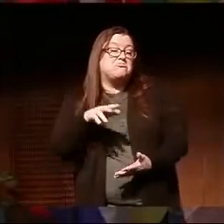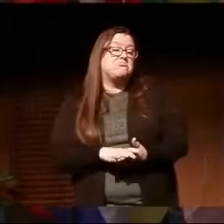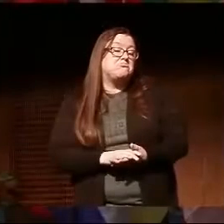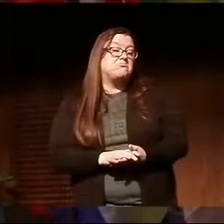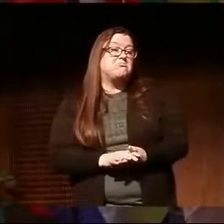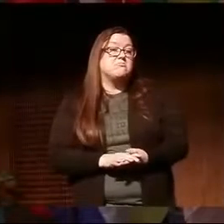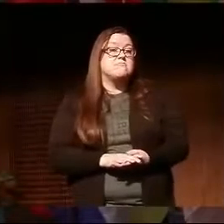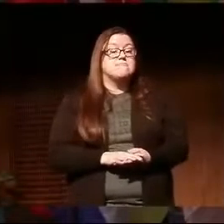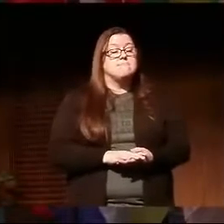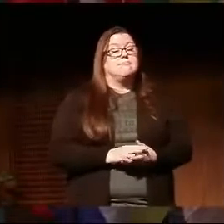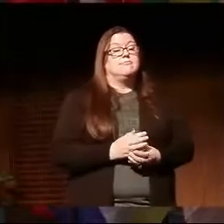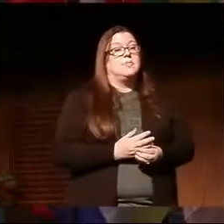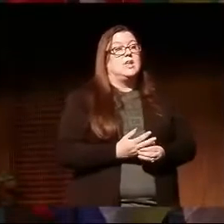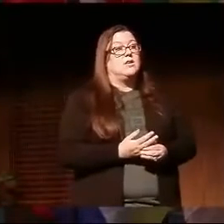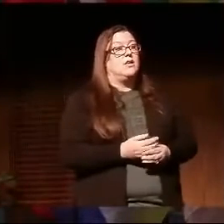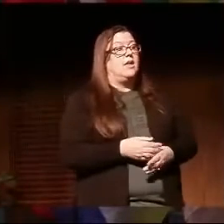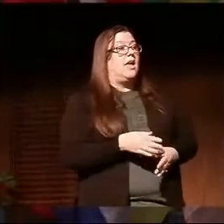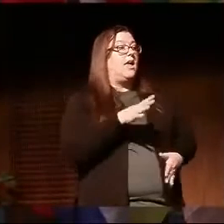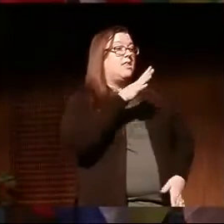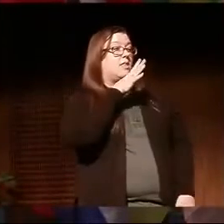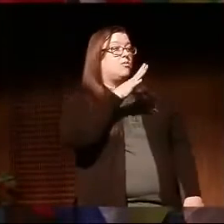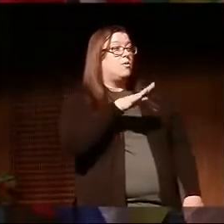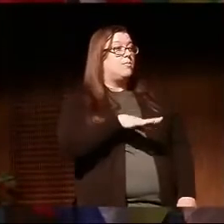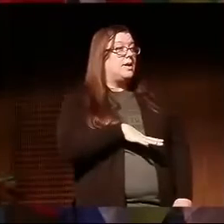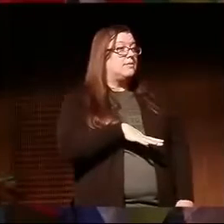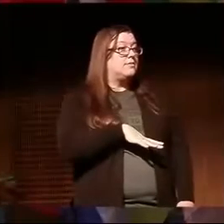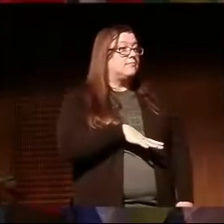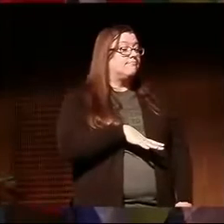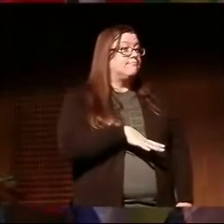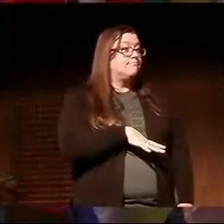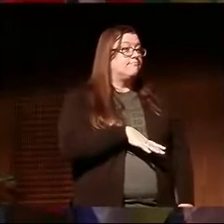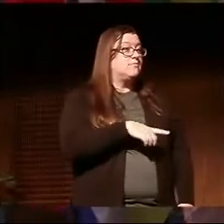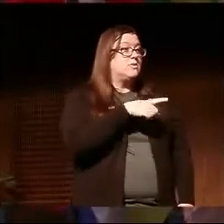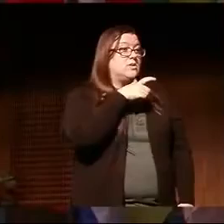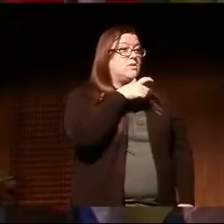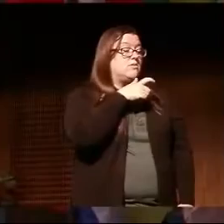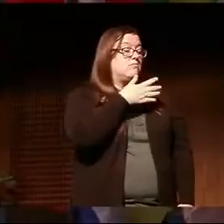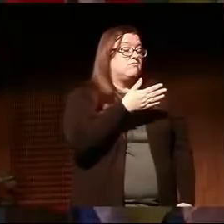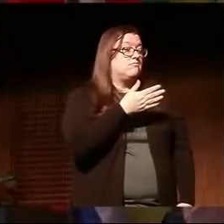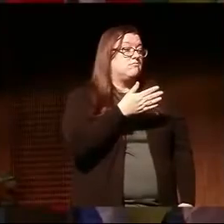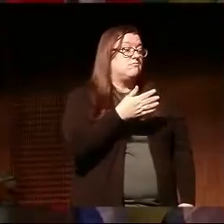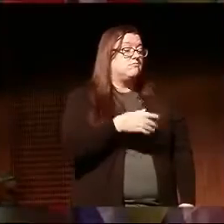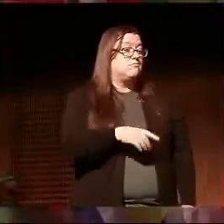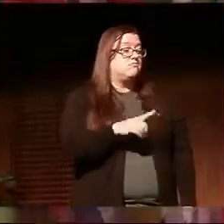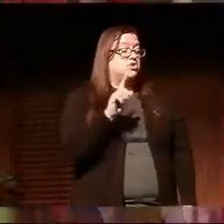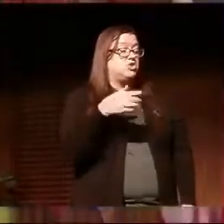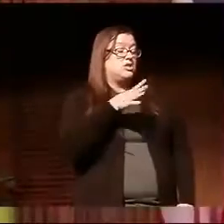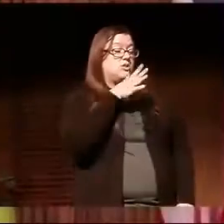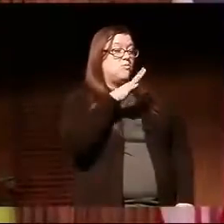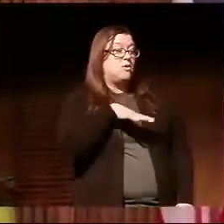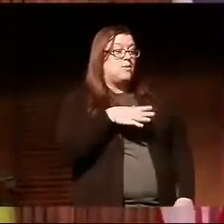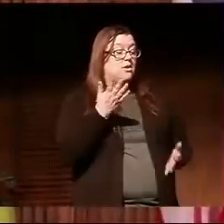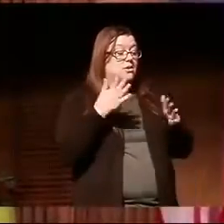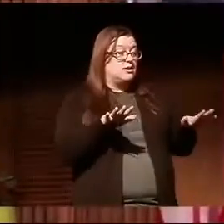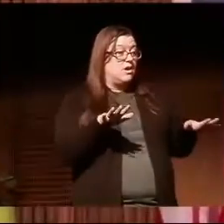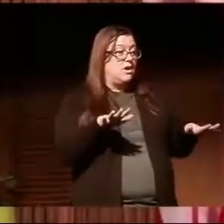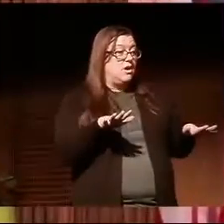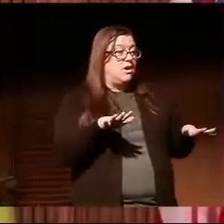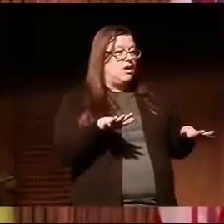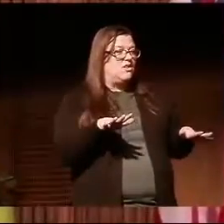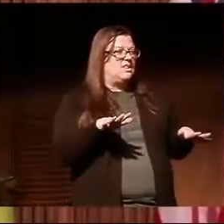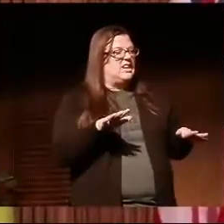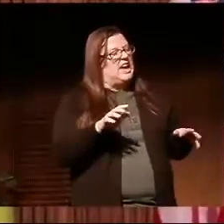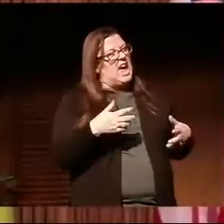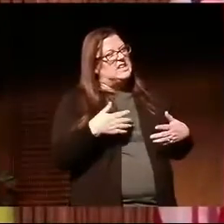synagogue. And then this woman, who simply by virtue of the fact that she is a woman, is already, has a